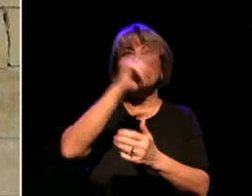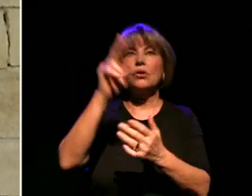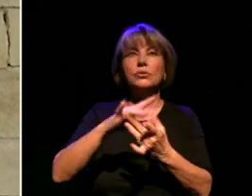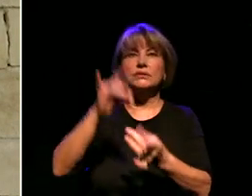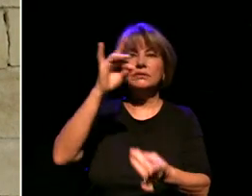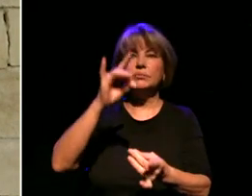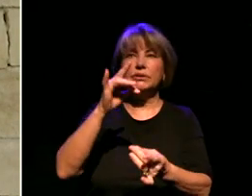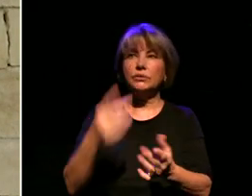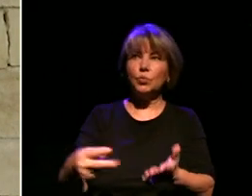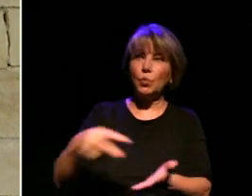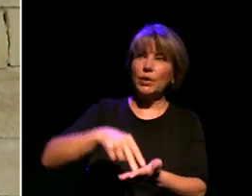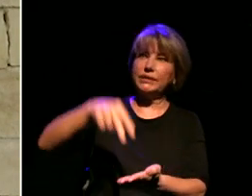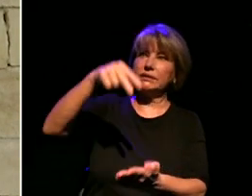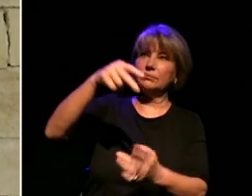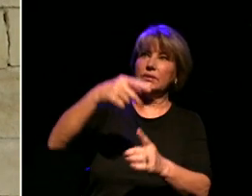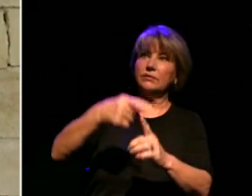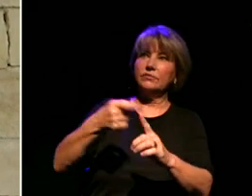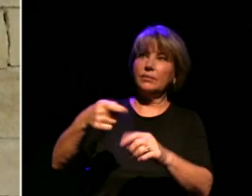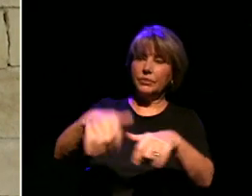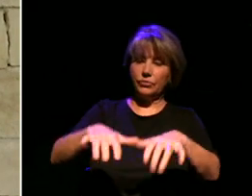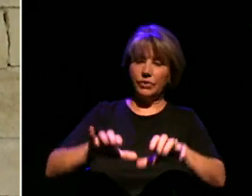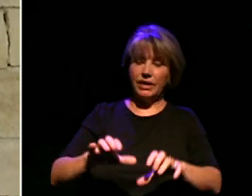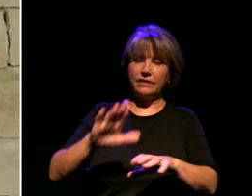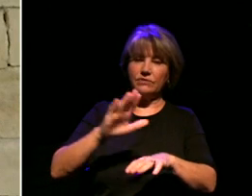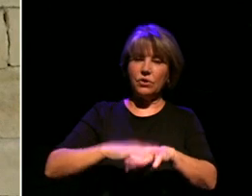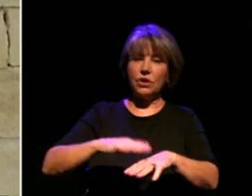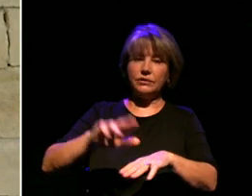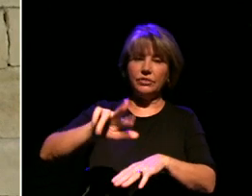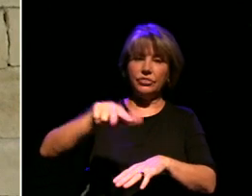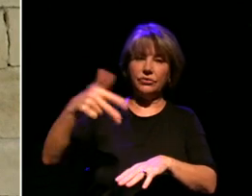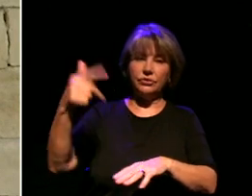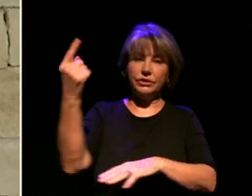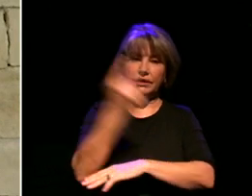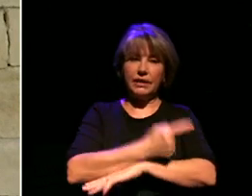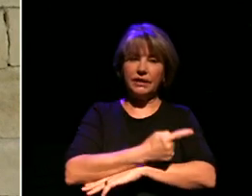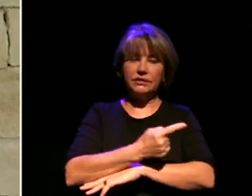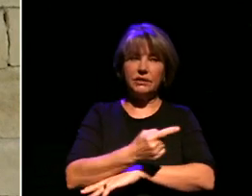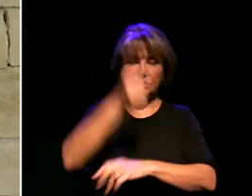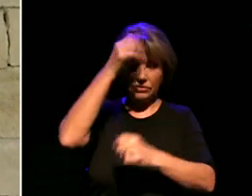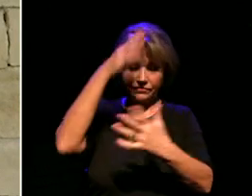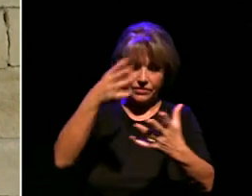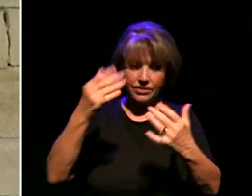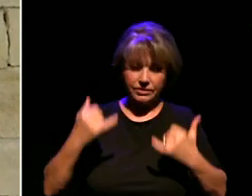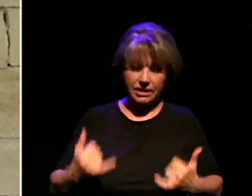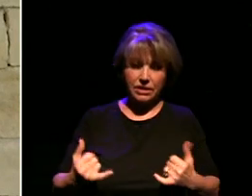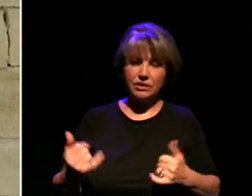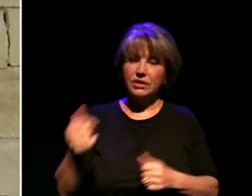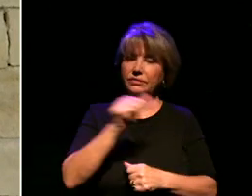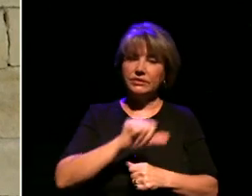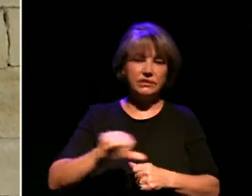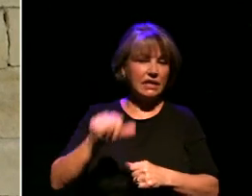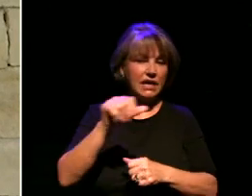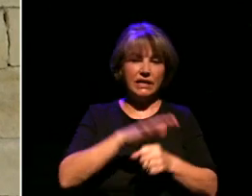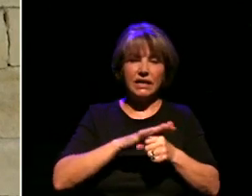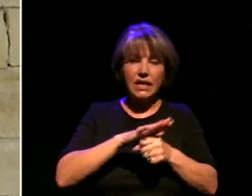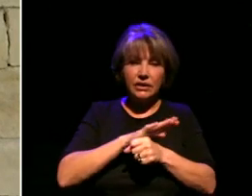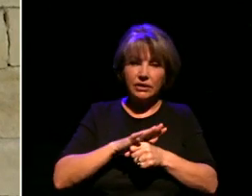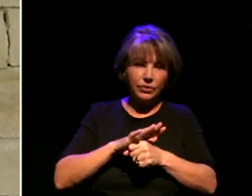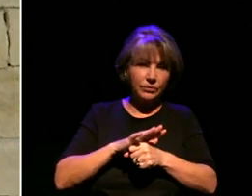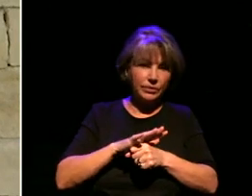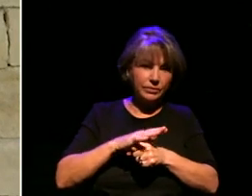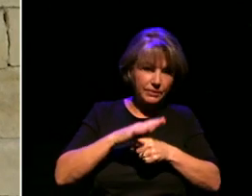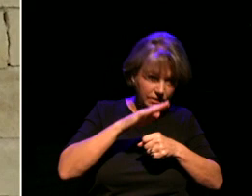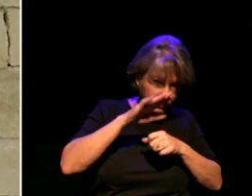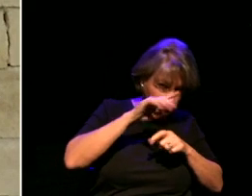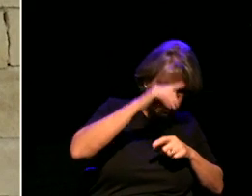grave on that third day. So, Father, in this time, if there's any area of our lives that we've been reluctant to turn over to